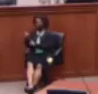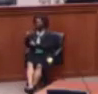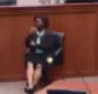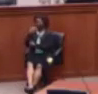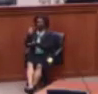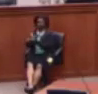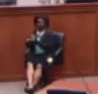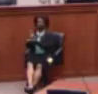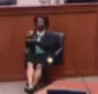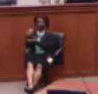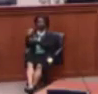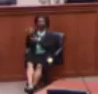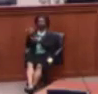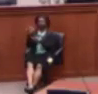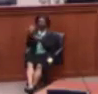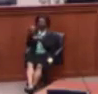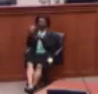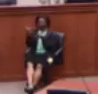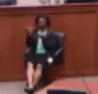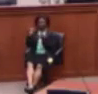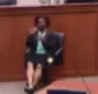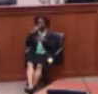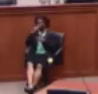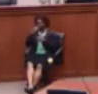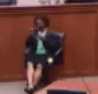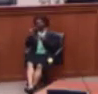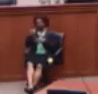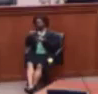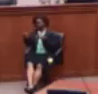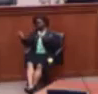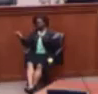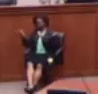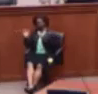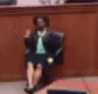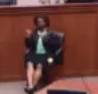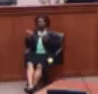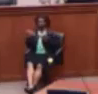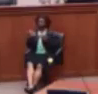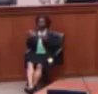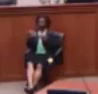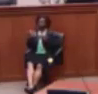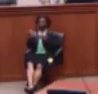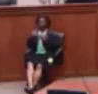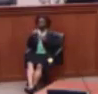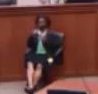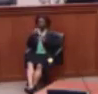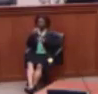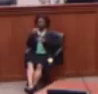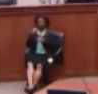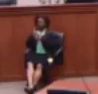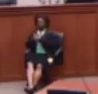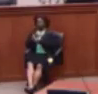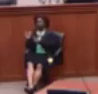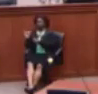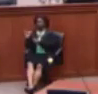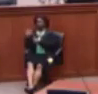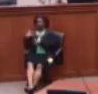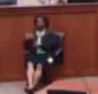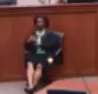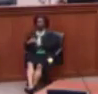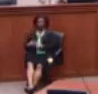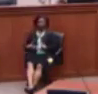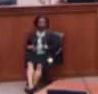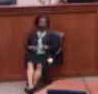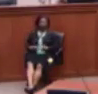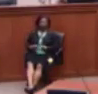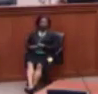information that was handed out to kids in large numbers. That's the only large instance we're seeing. Okay, good, thank you. Are there any other